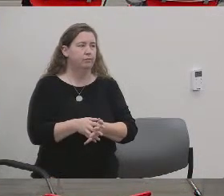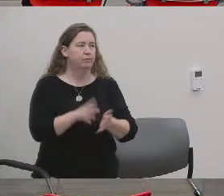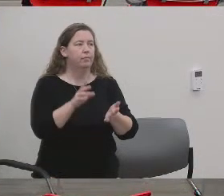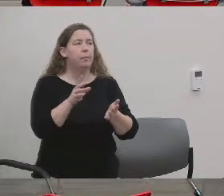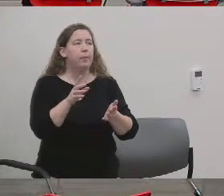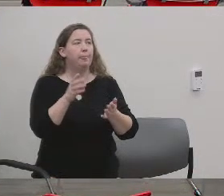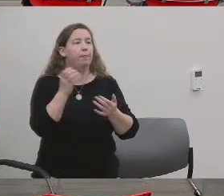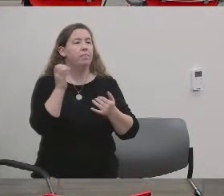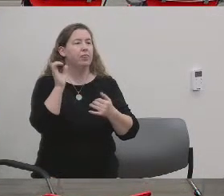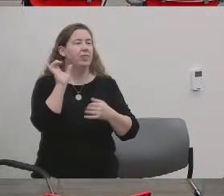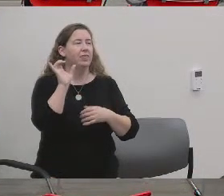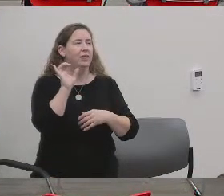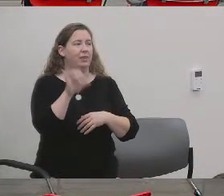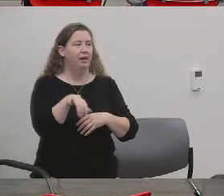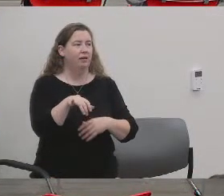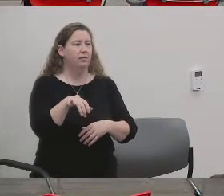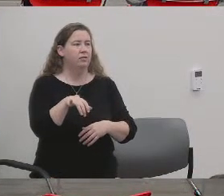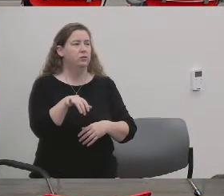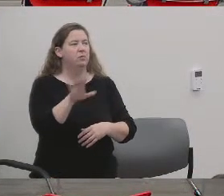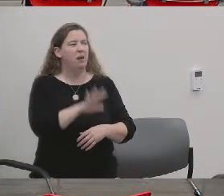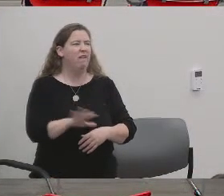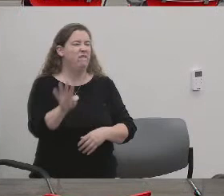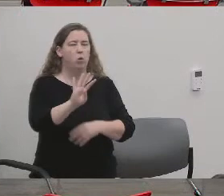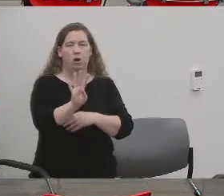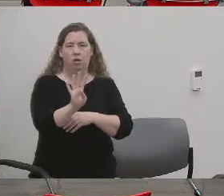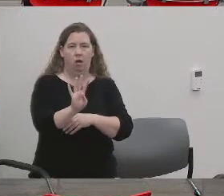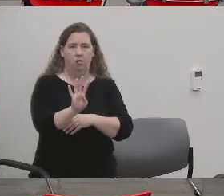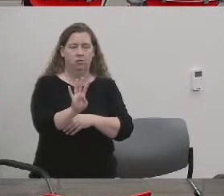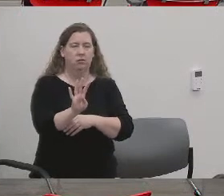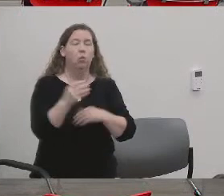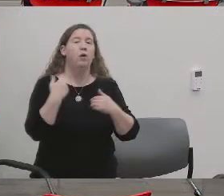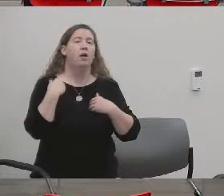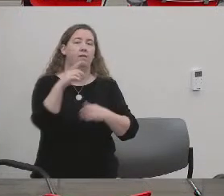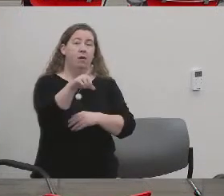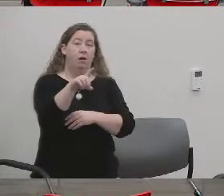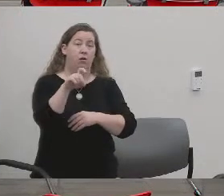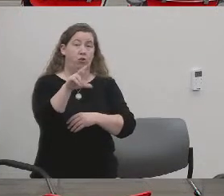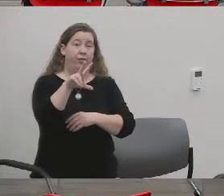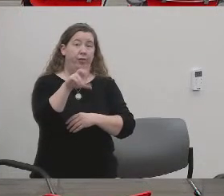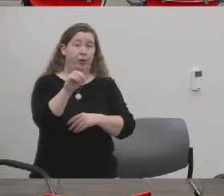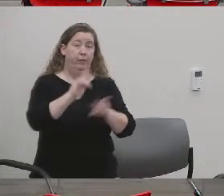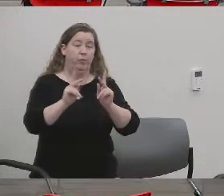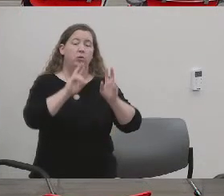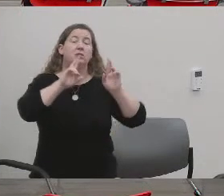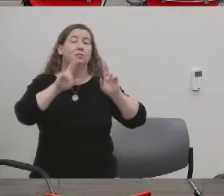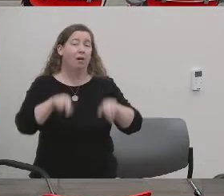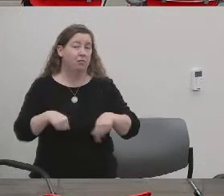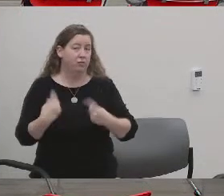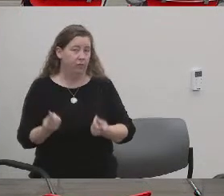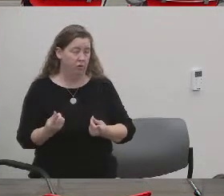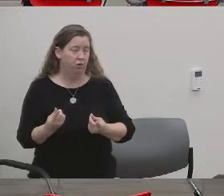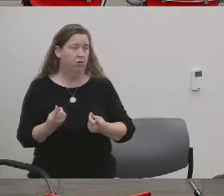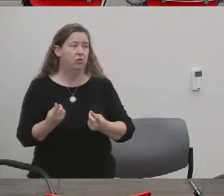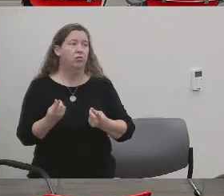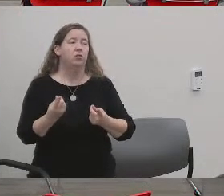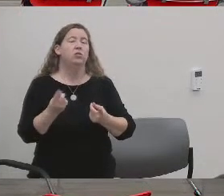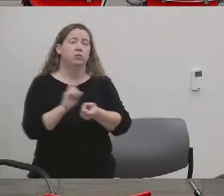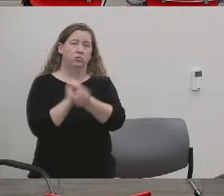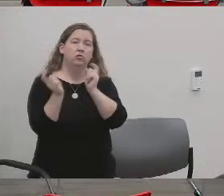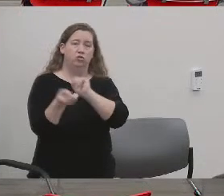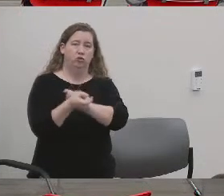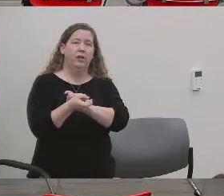This was from around, I'd say 4 o'clock. We've had 138 people respond with a change,